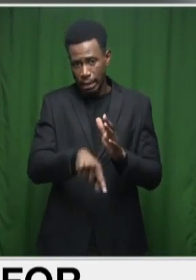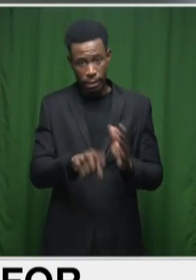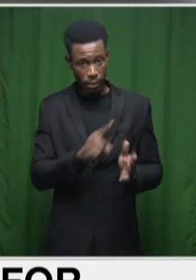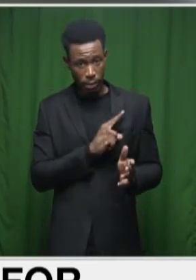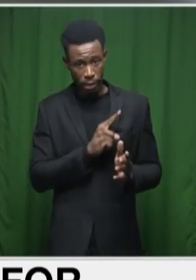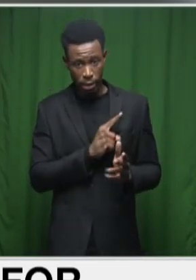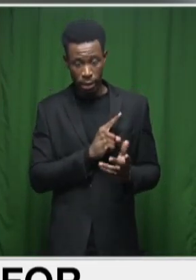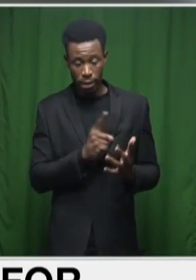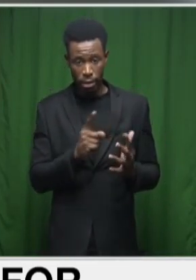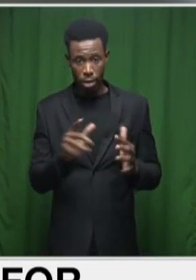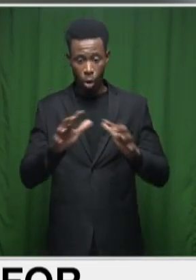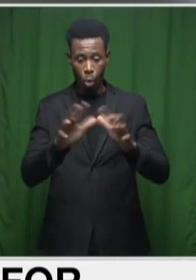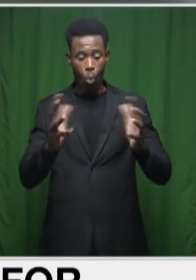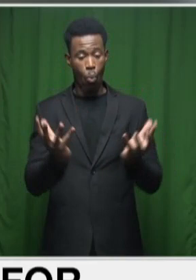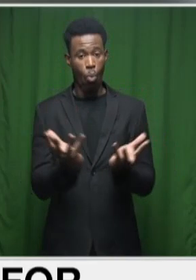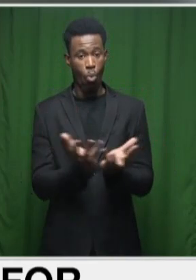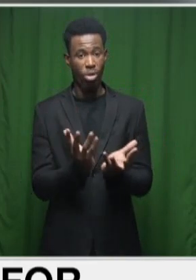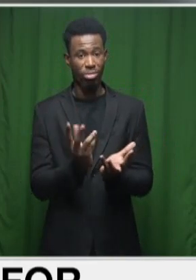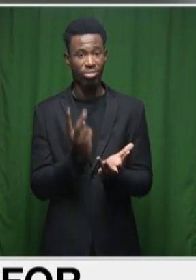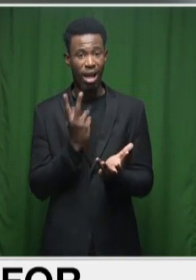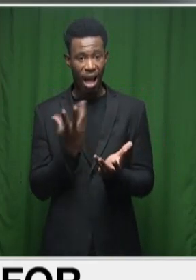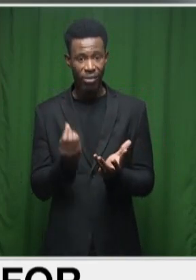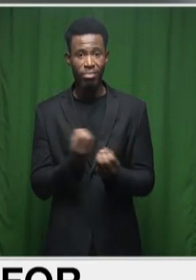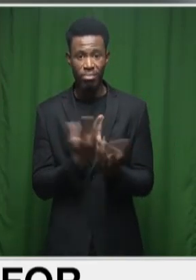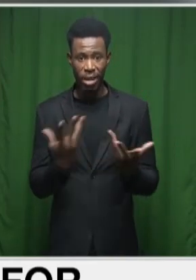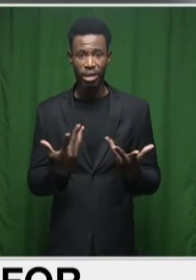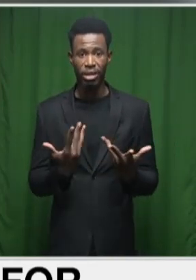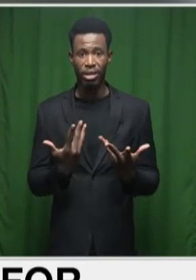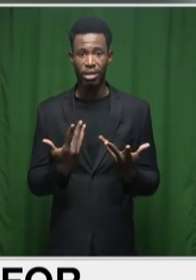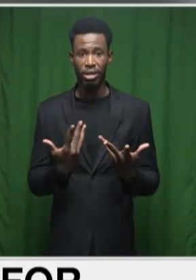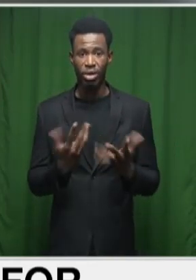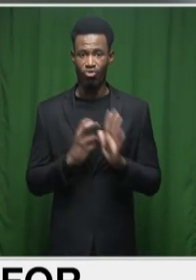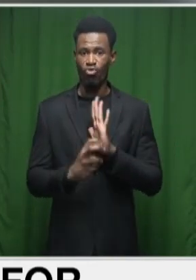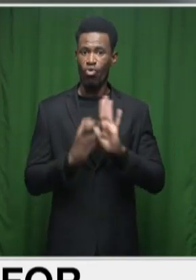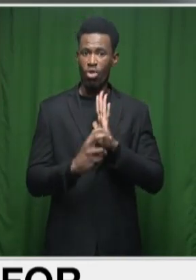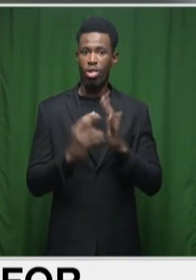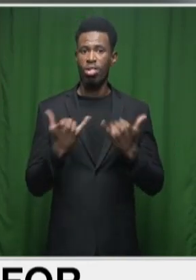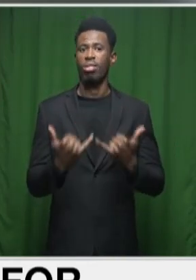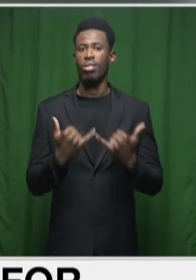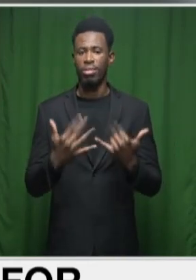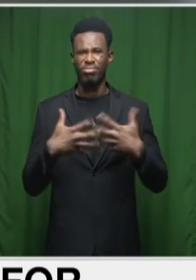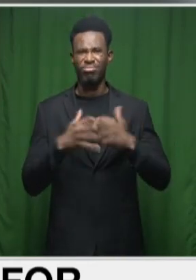globally there's a lot of mechanisms put in place to reduce global